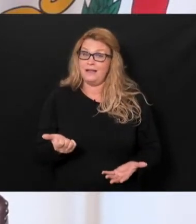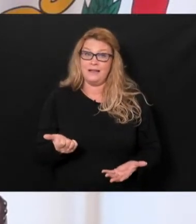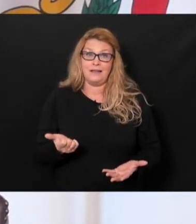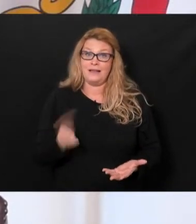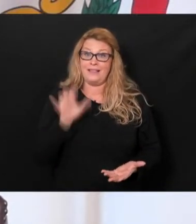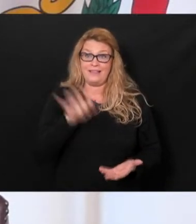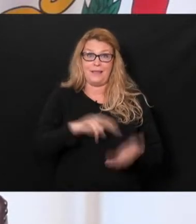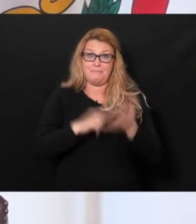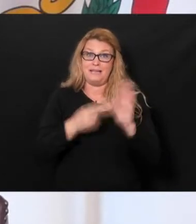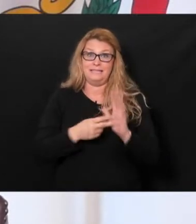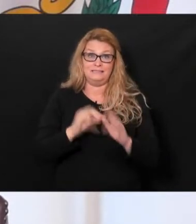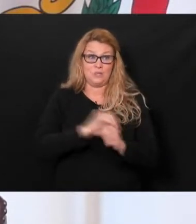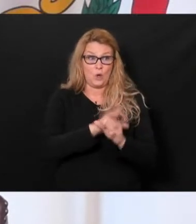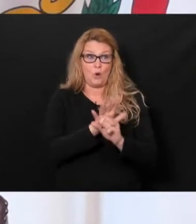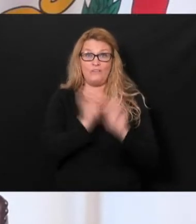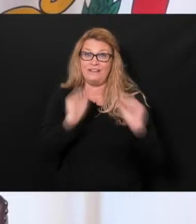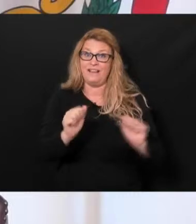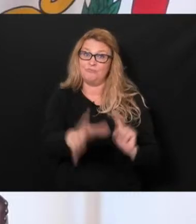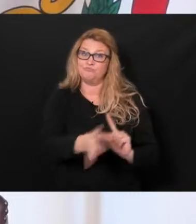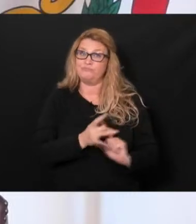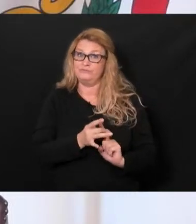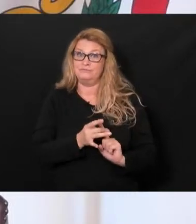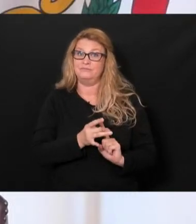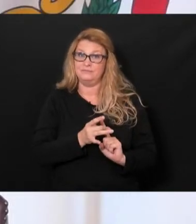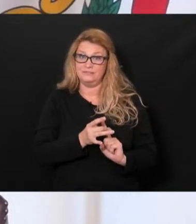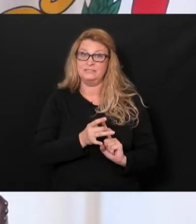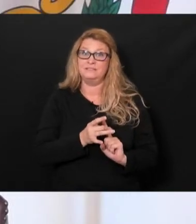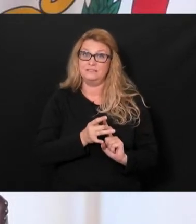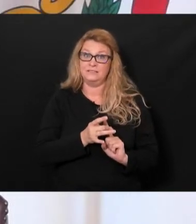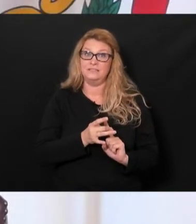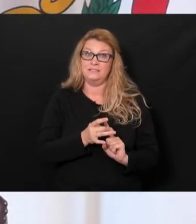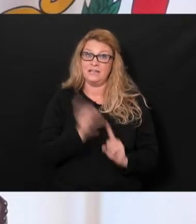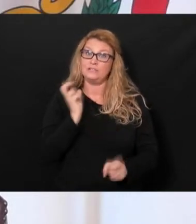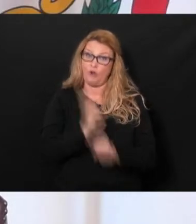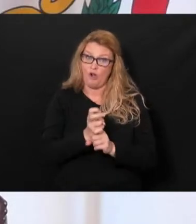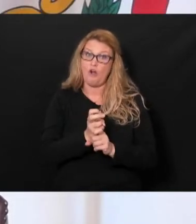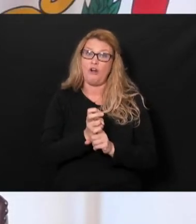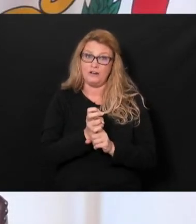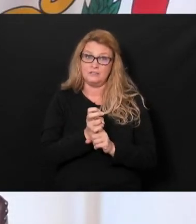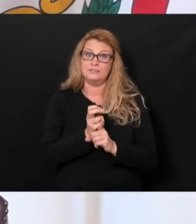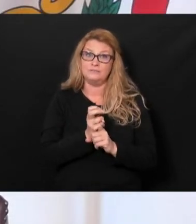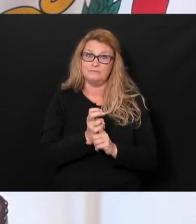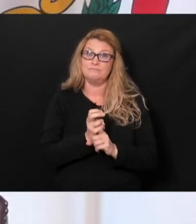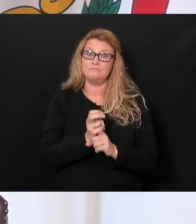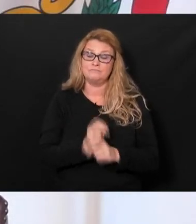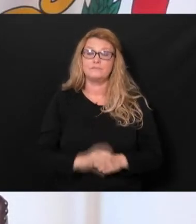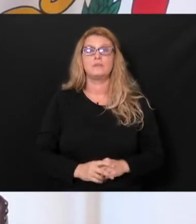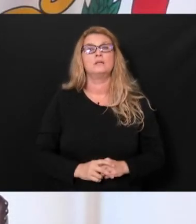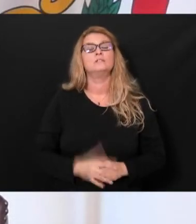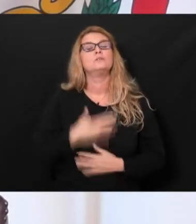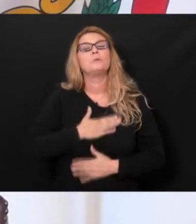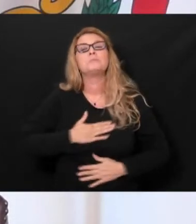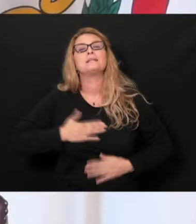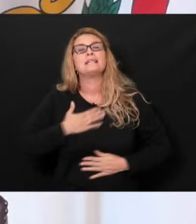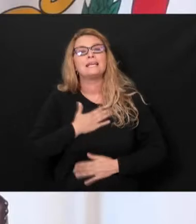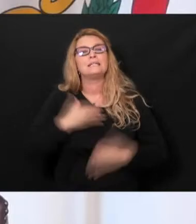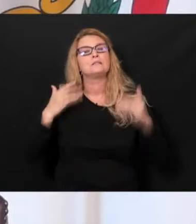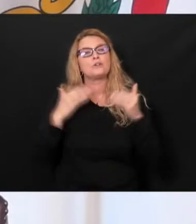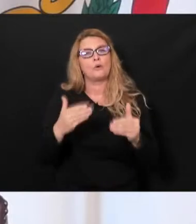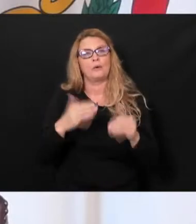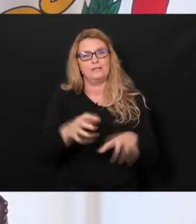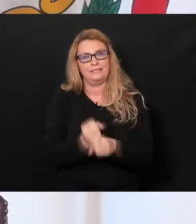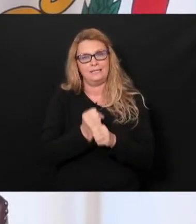right on you. And when it does, it's tough stuff. So absolutely, please get your